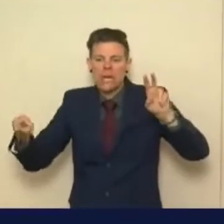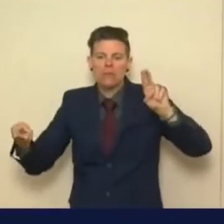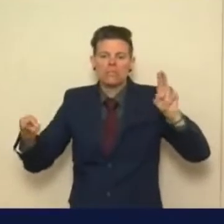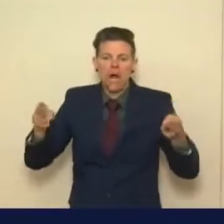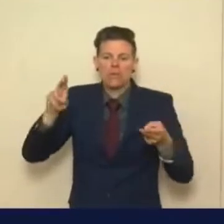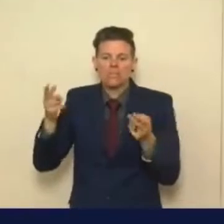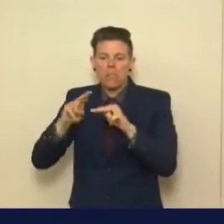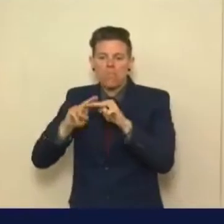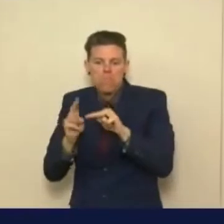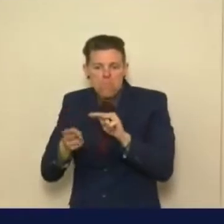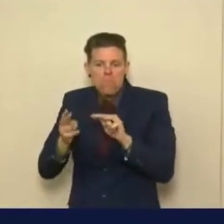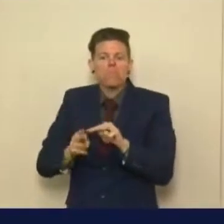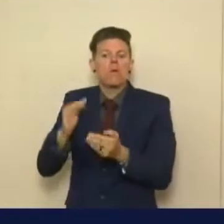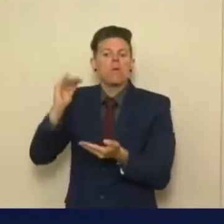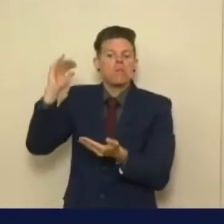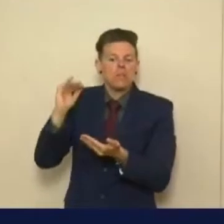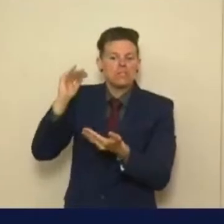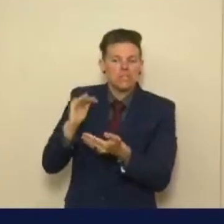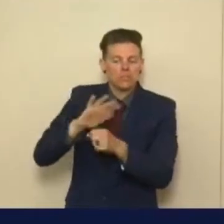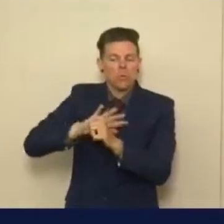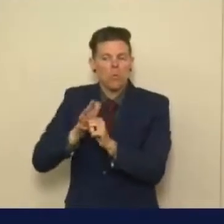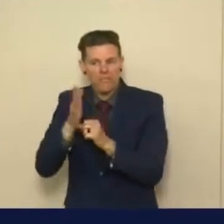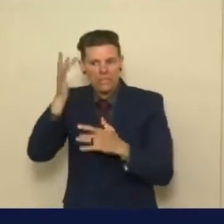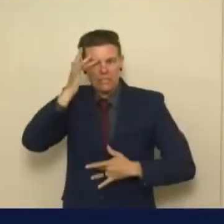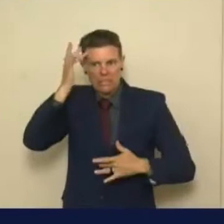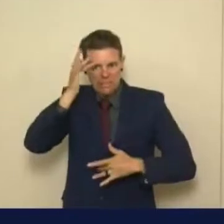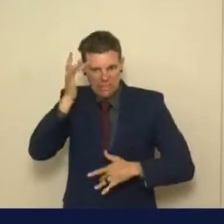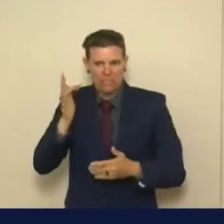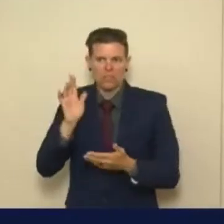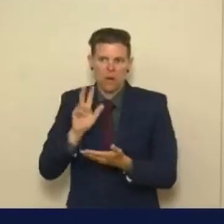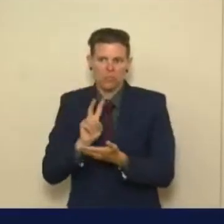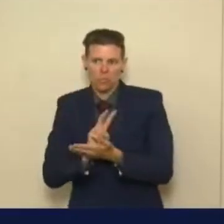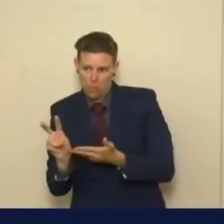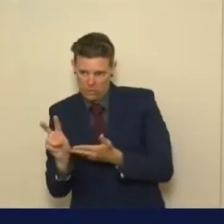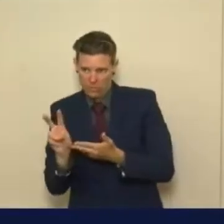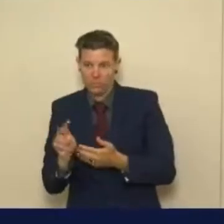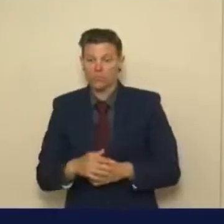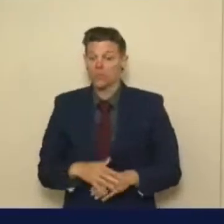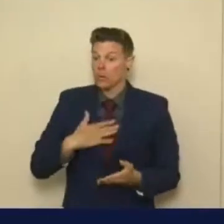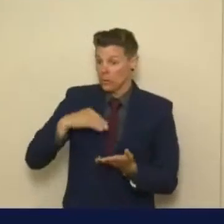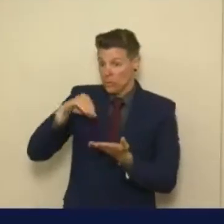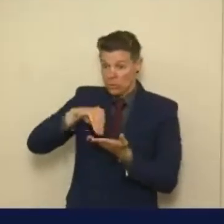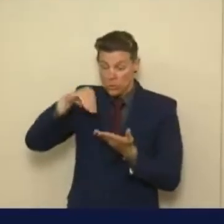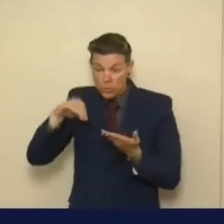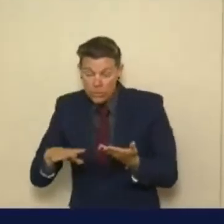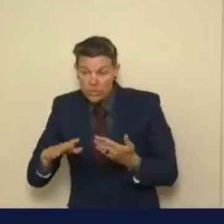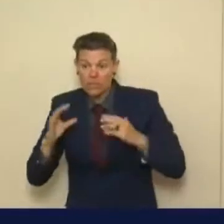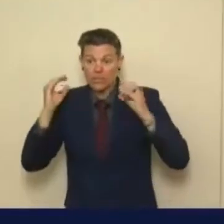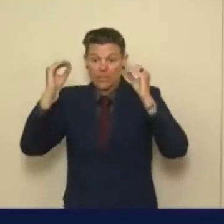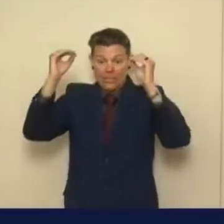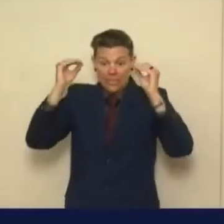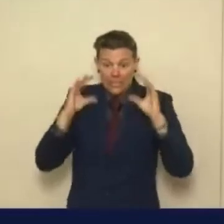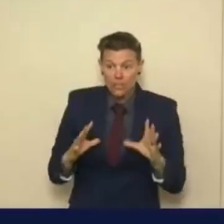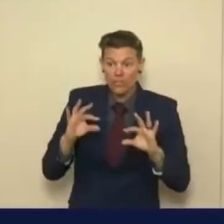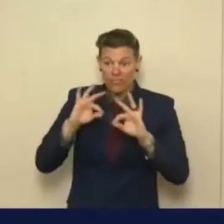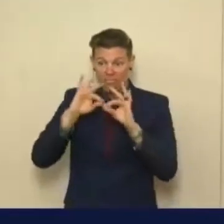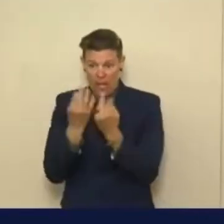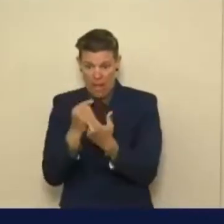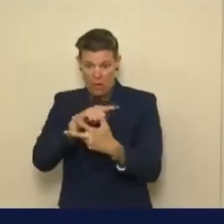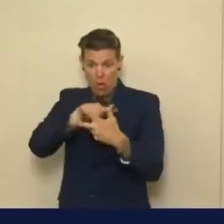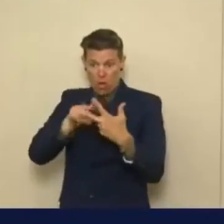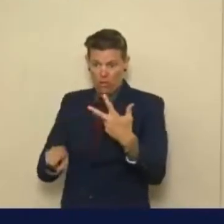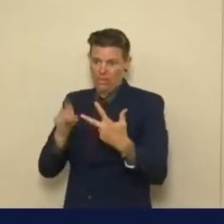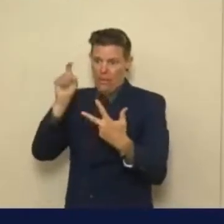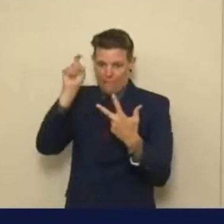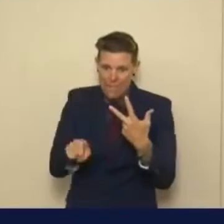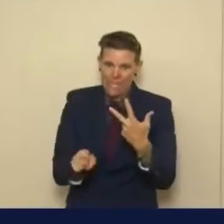per week, per 14 days. Our students, our educators, and their families have to be safe. And I'm getting a lot of